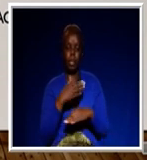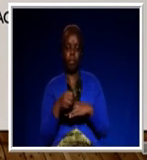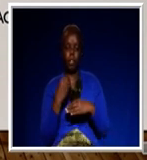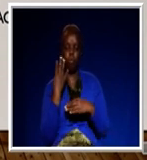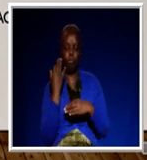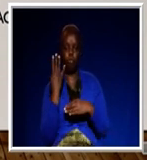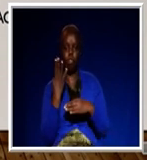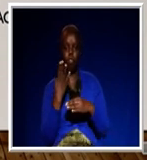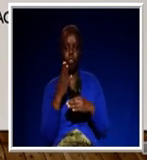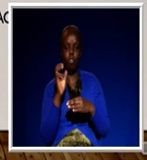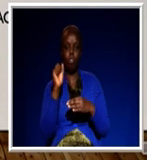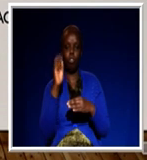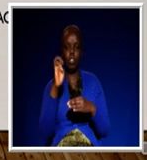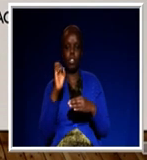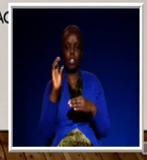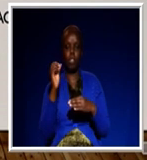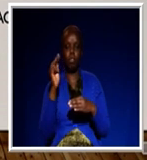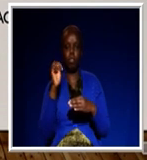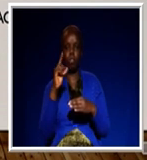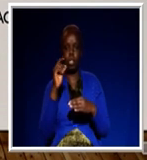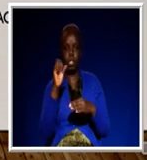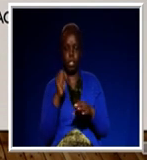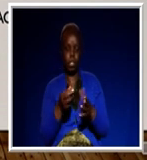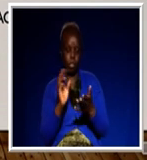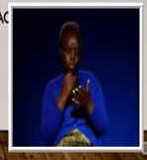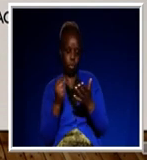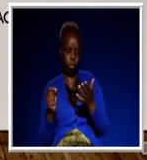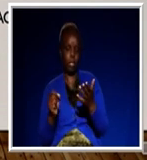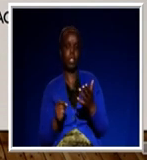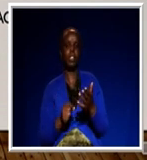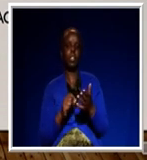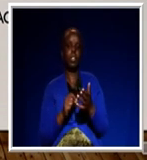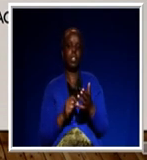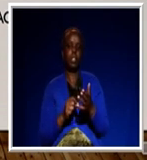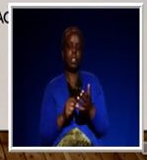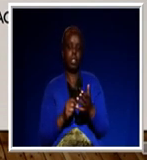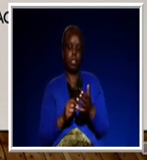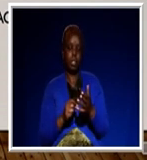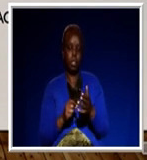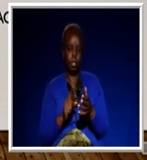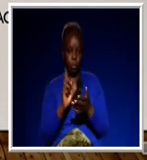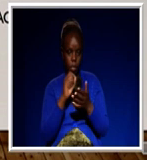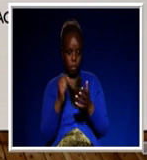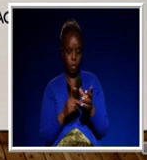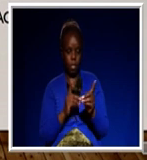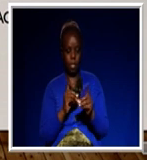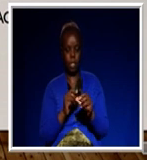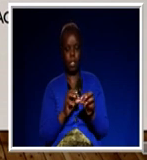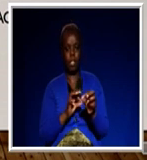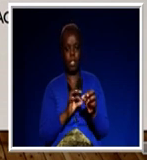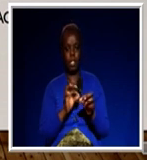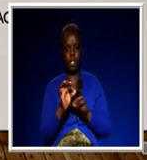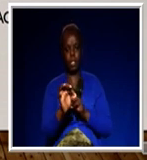seconds, you record the 4 seconds versus the distance moved. I believe it is